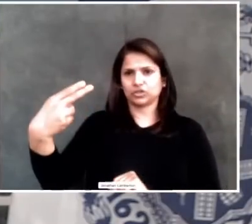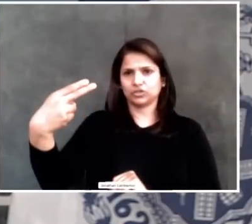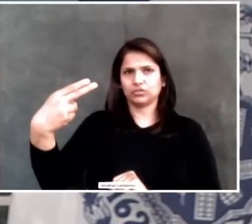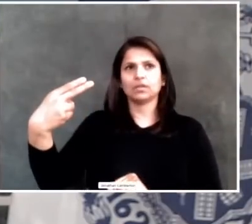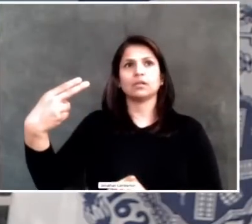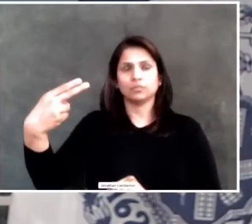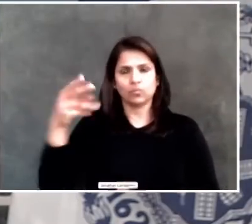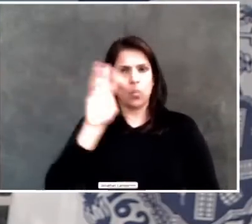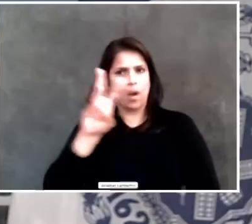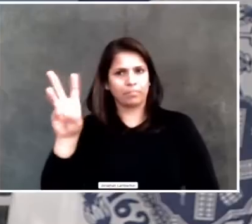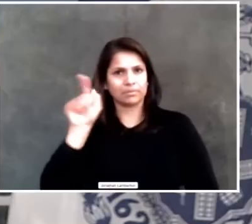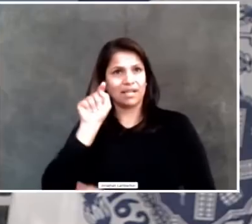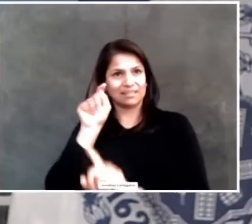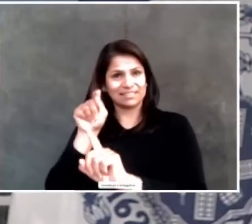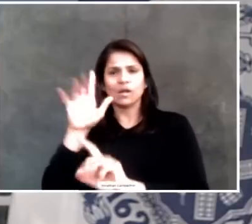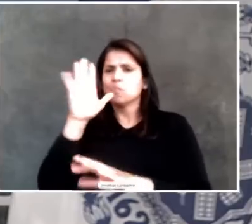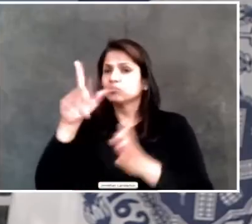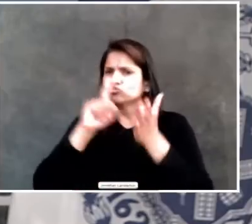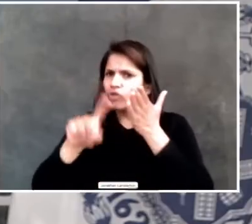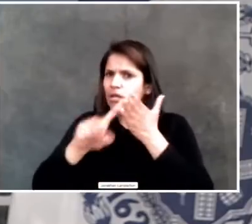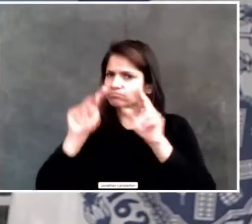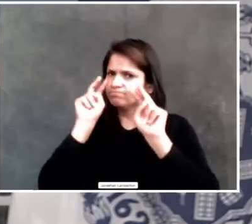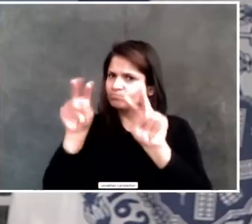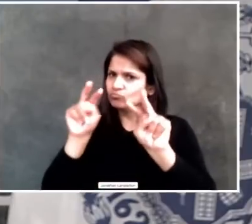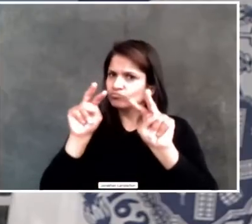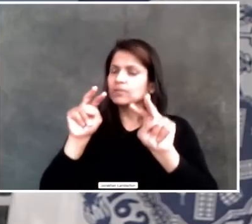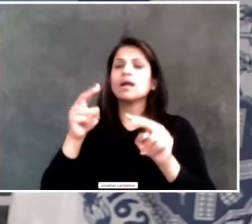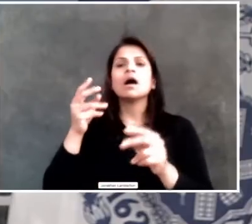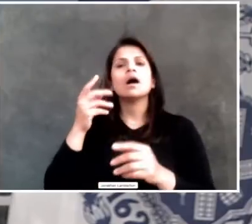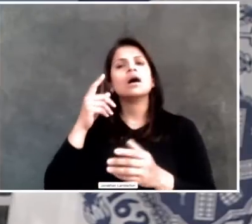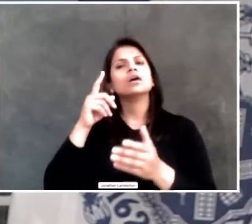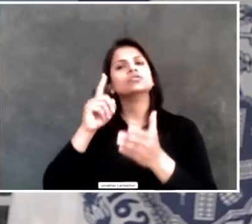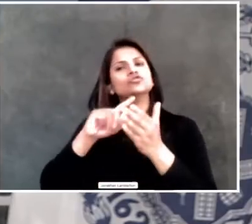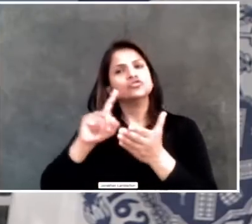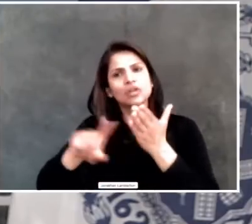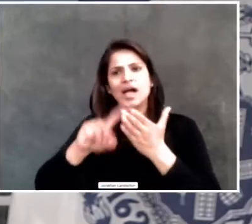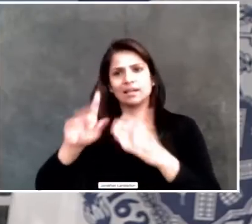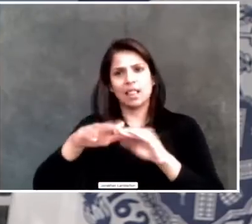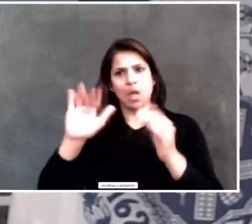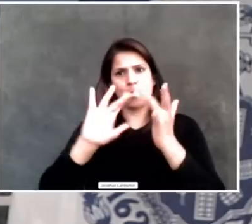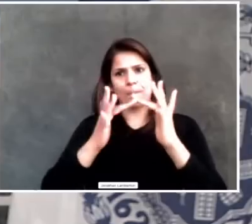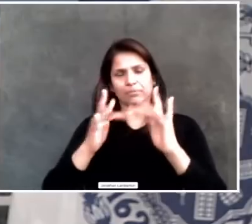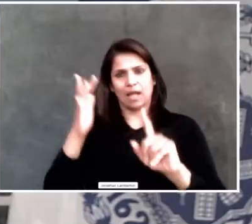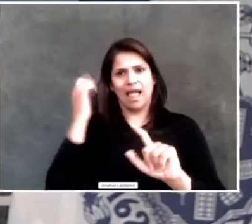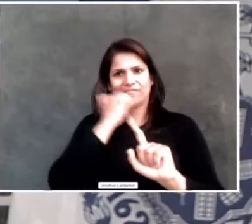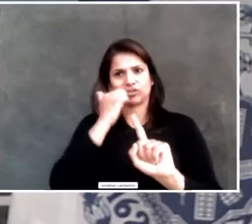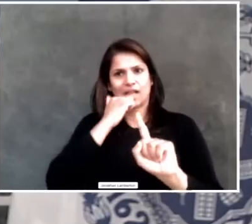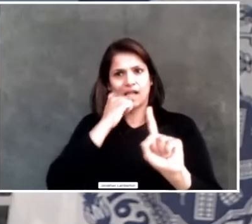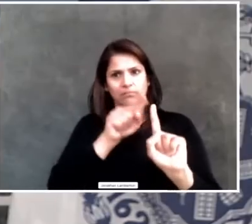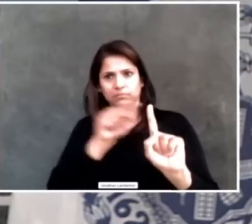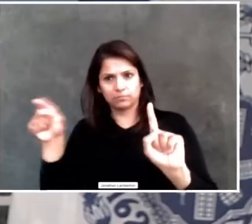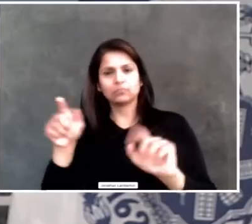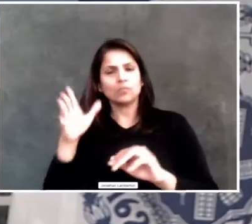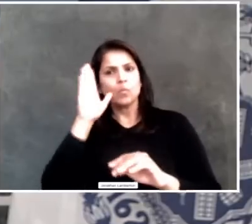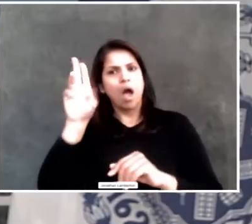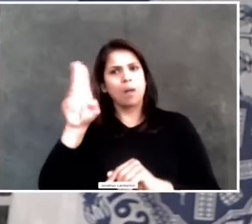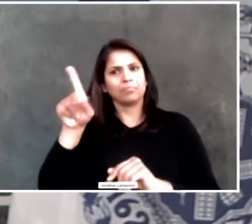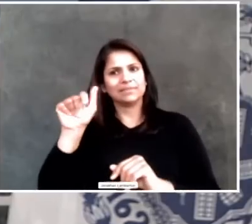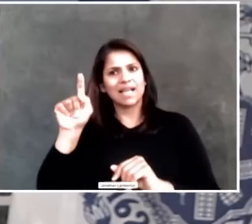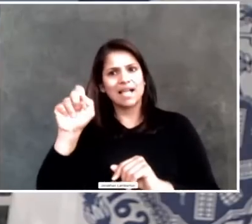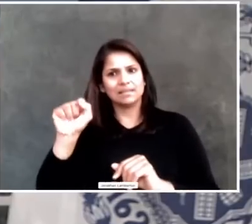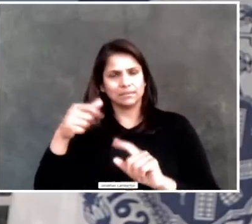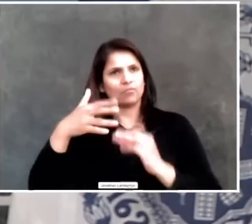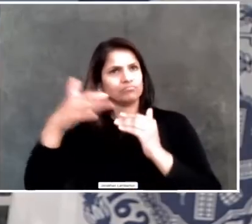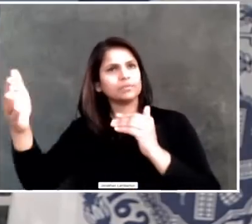going to be the prism through which we interpret everything. So again, now that we've had these weeks of very painful experience, Gloria, and we have